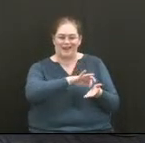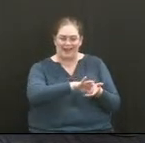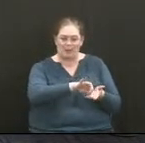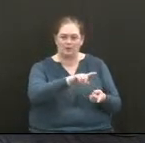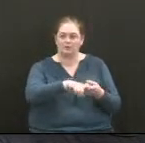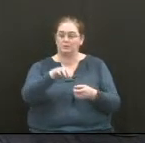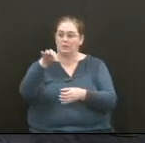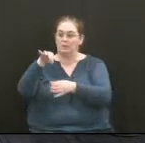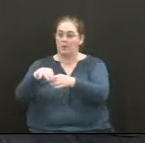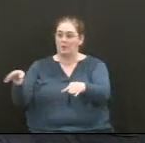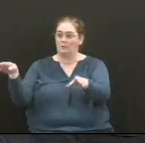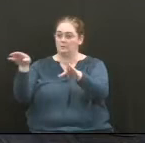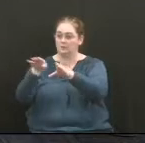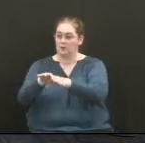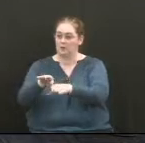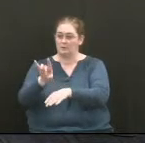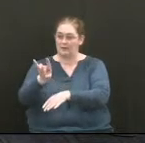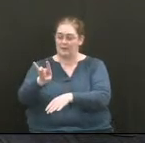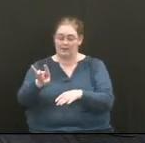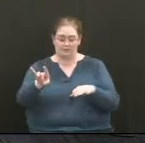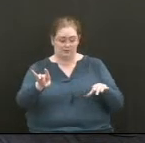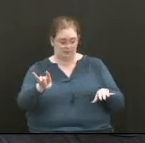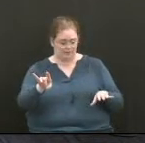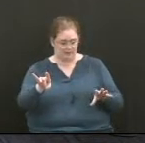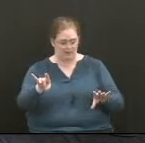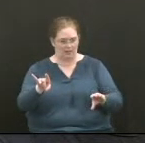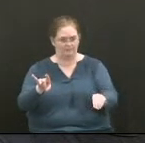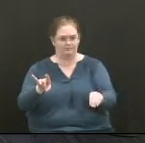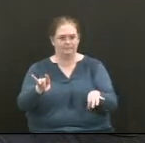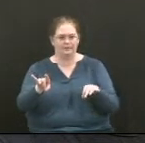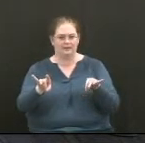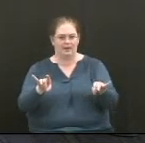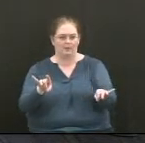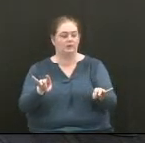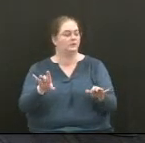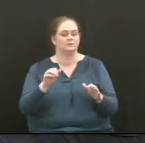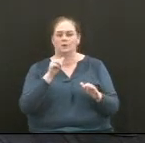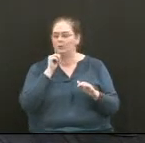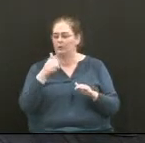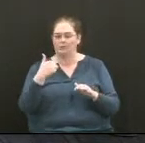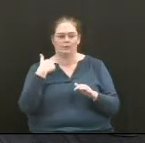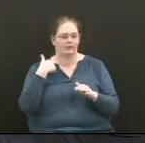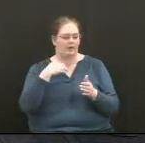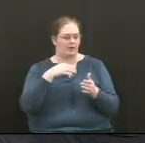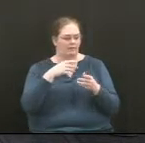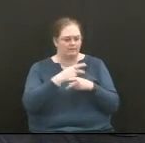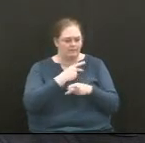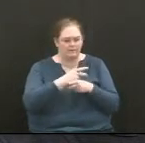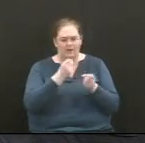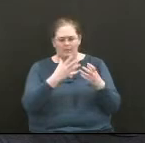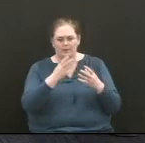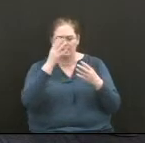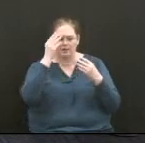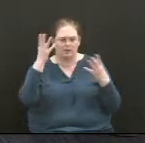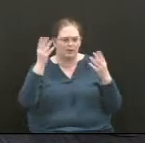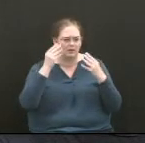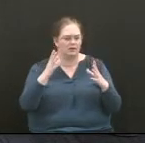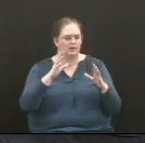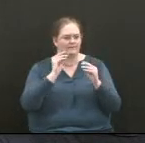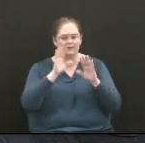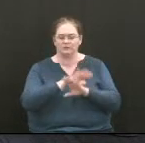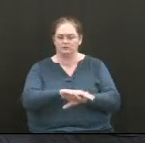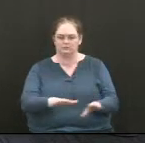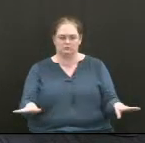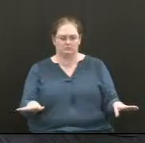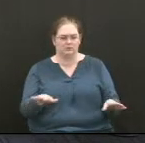polls close at 8 p.m. on election. So we would not be tabulating the votes and letting them out early.